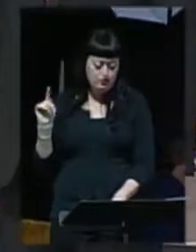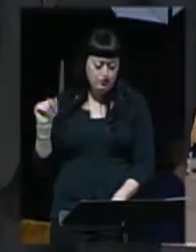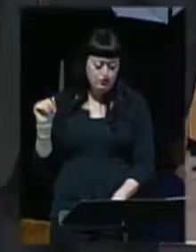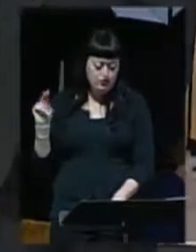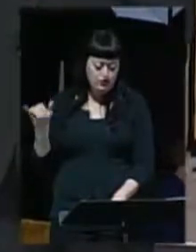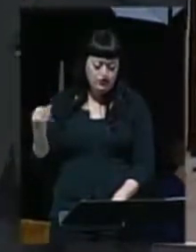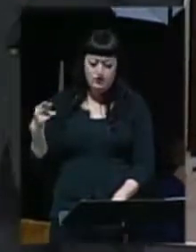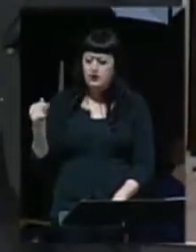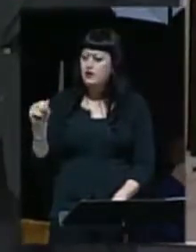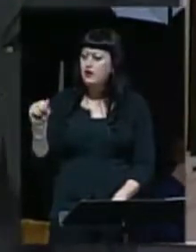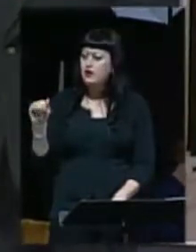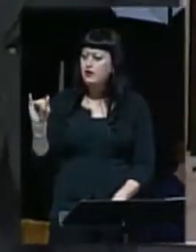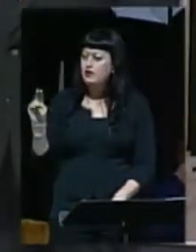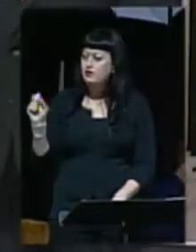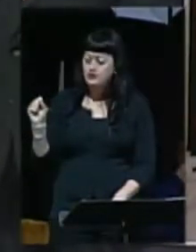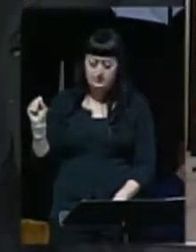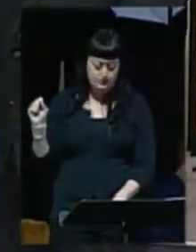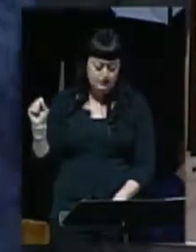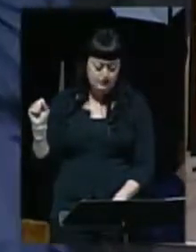Brittany Haynes.